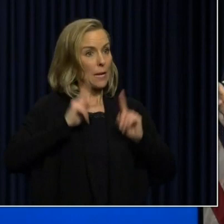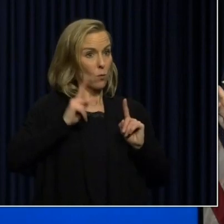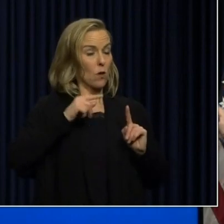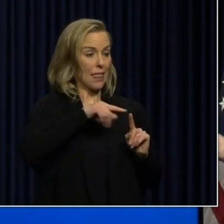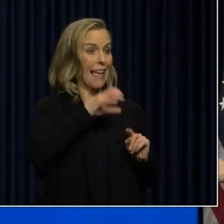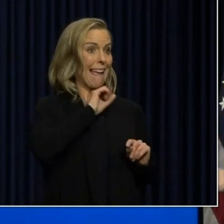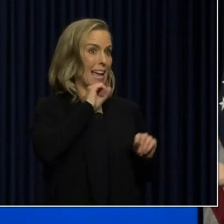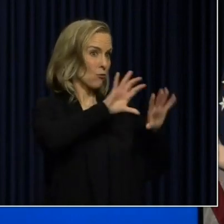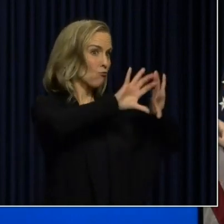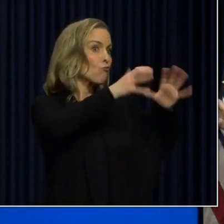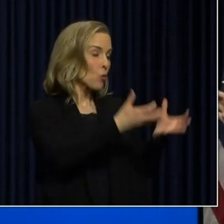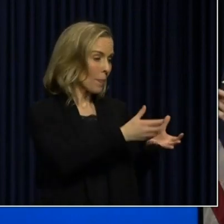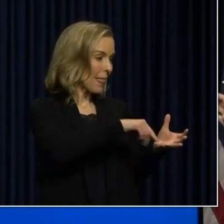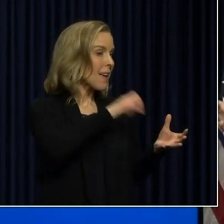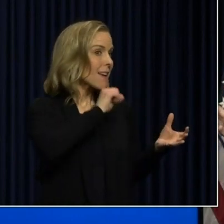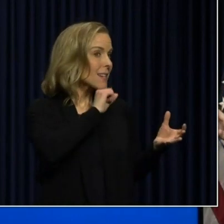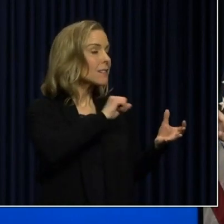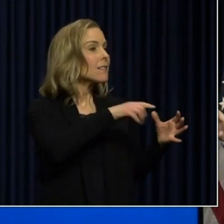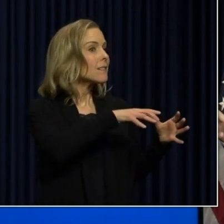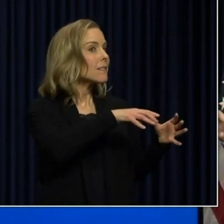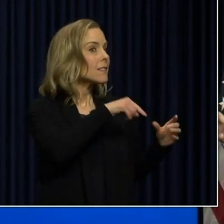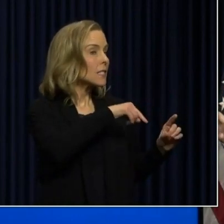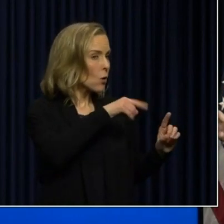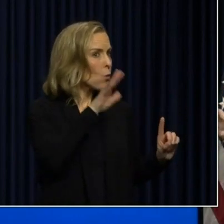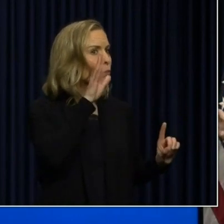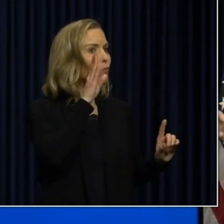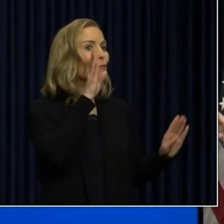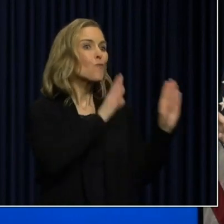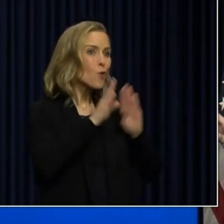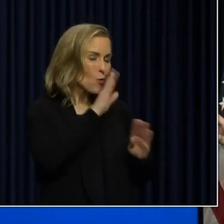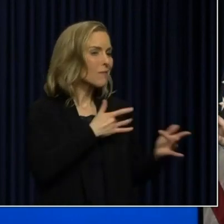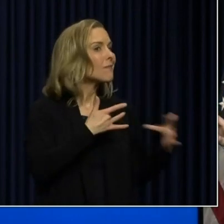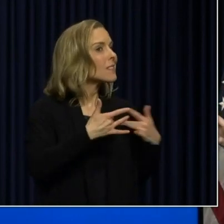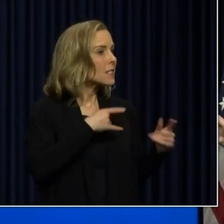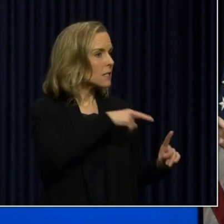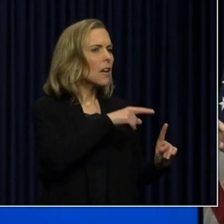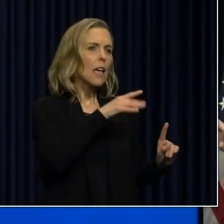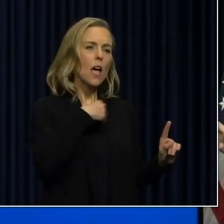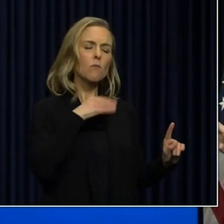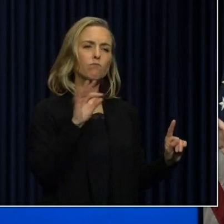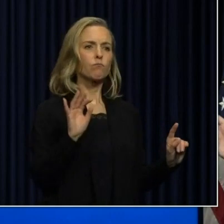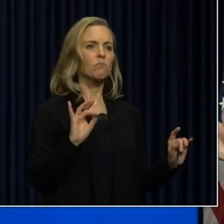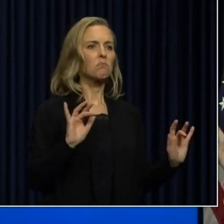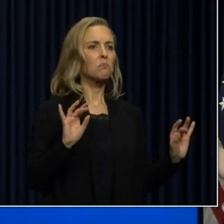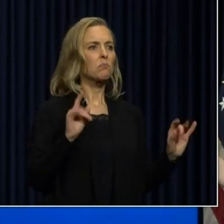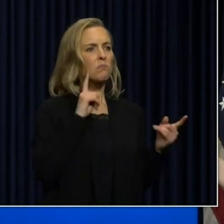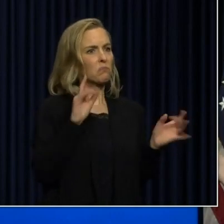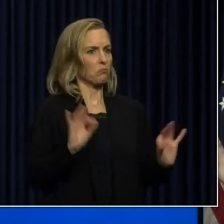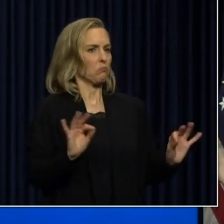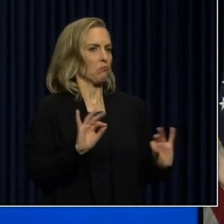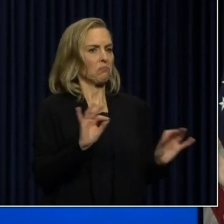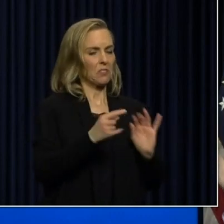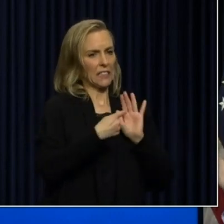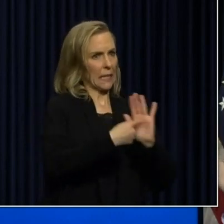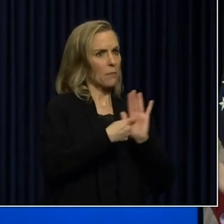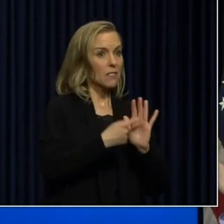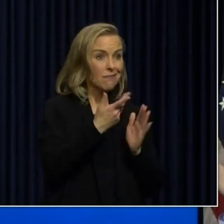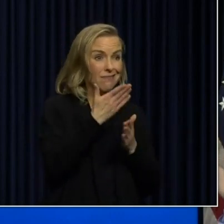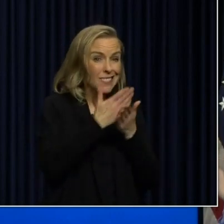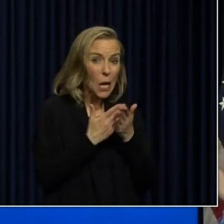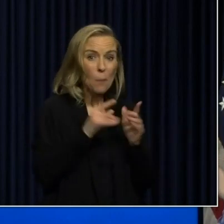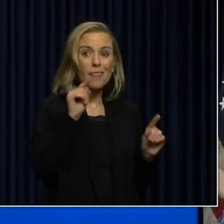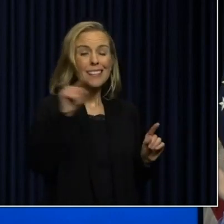that age group that we worry about that, yes, have very mild symptoms or none at all, including some in the senior